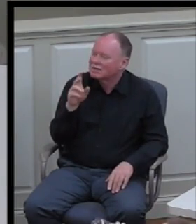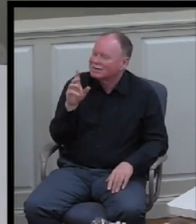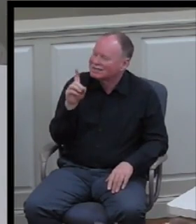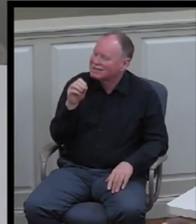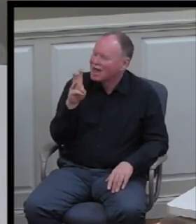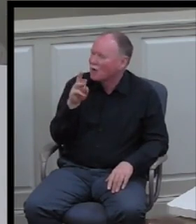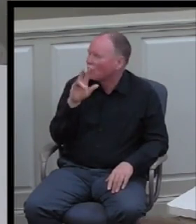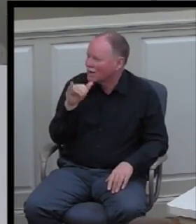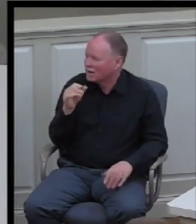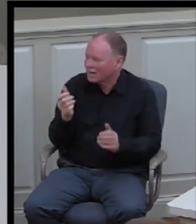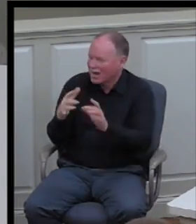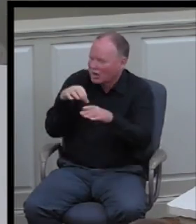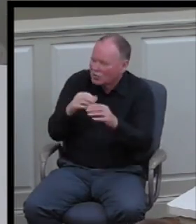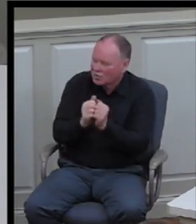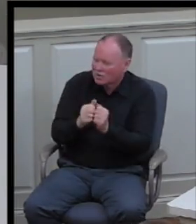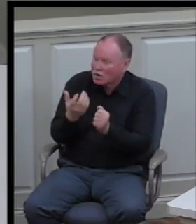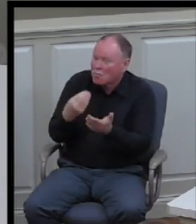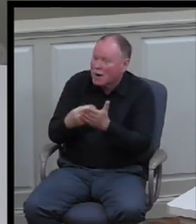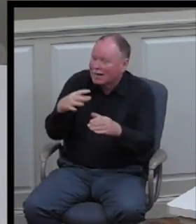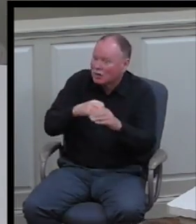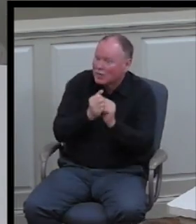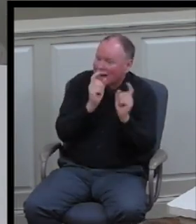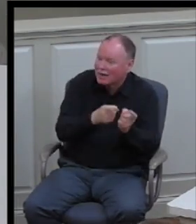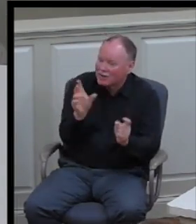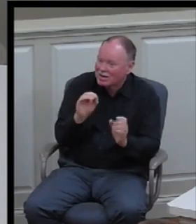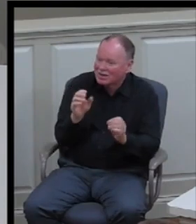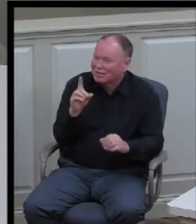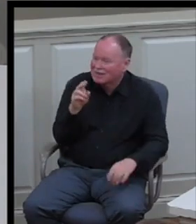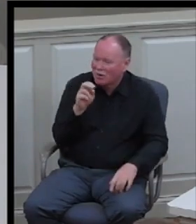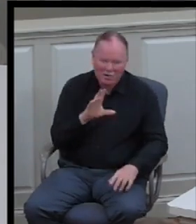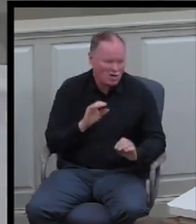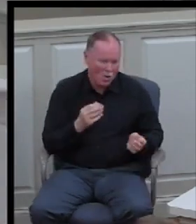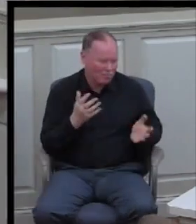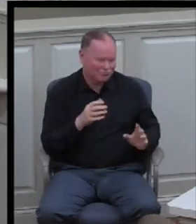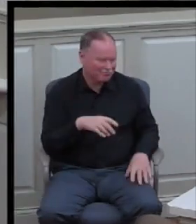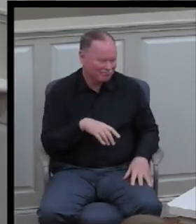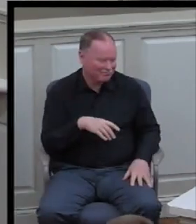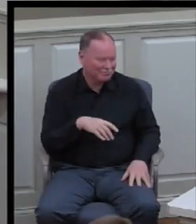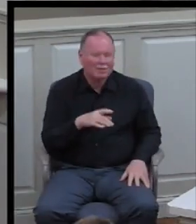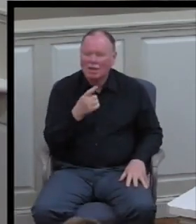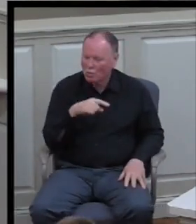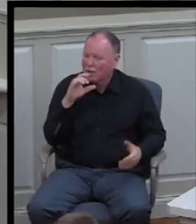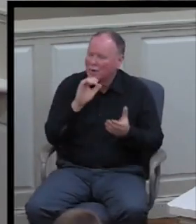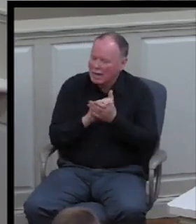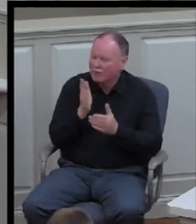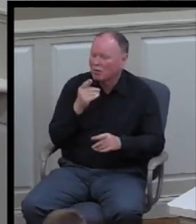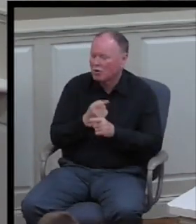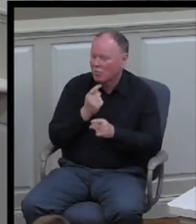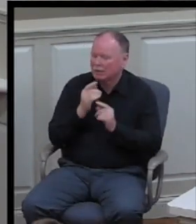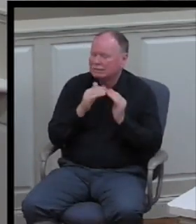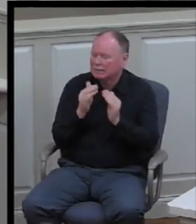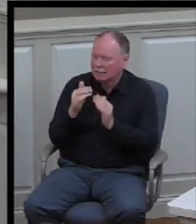the cemetery to No, help just what you maintain. see, you know, you get what you see. We believe it would be appropriate for the